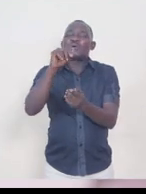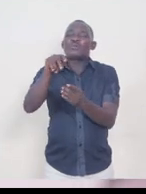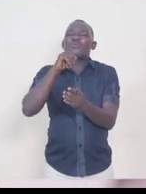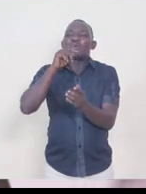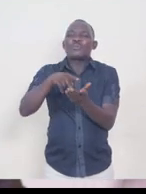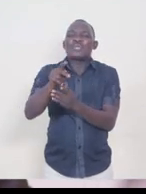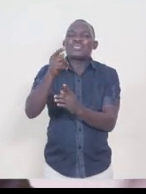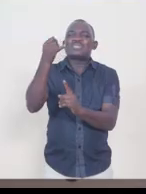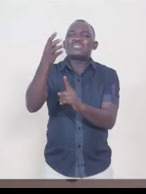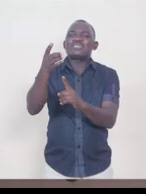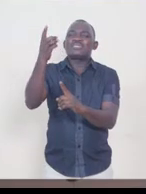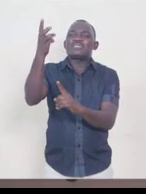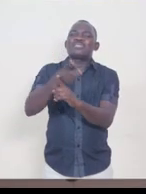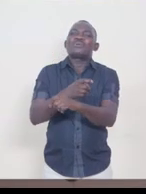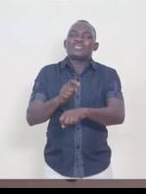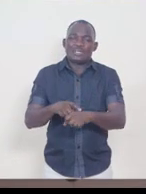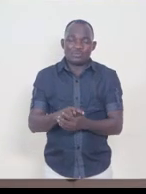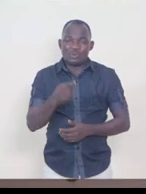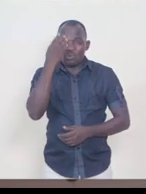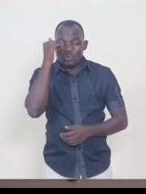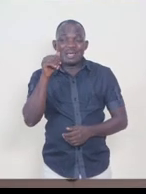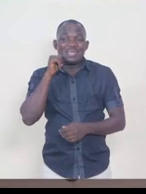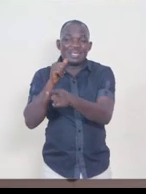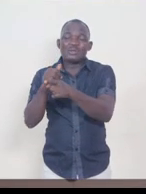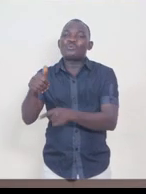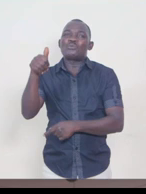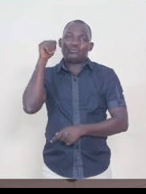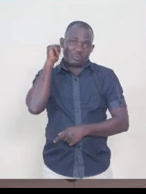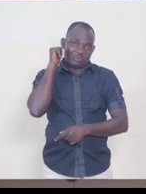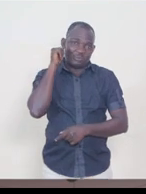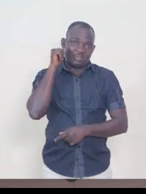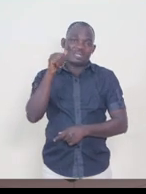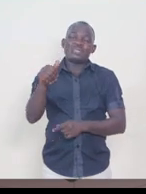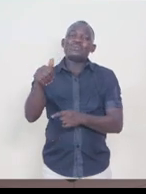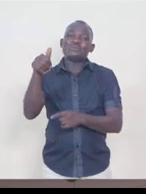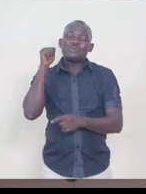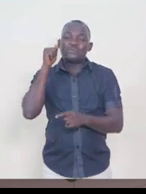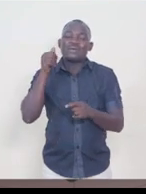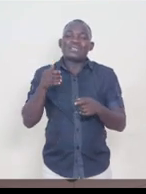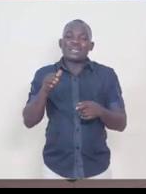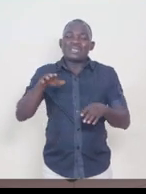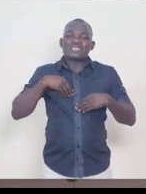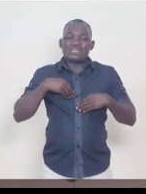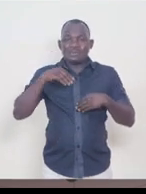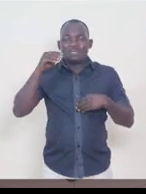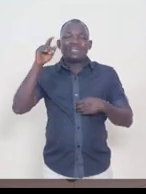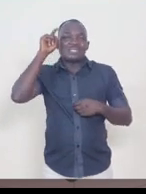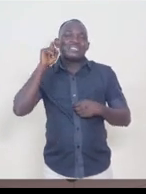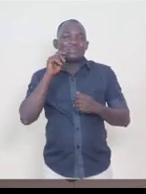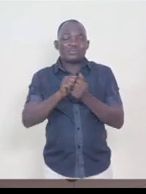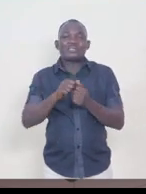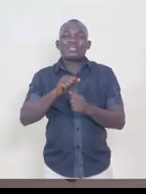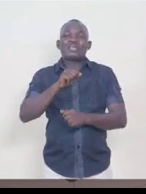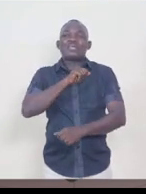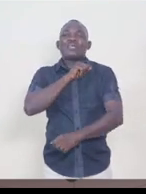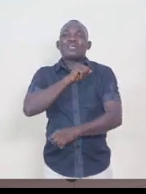for the past 6 months. Why? Because she has refused alleged sexual harassment from Mr. Kudu, her